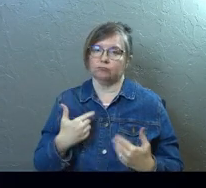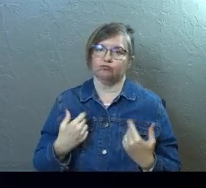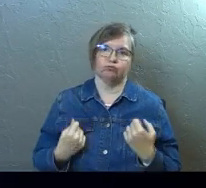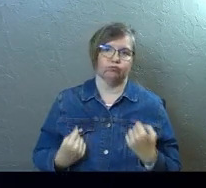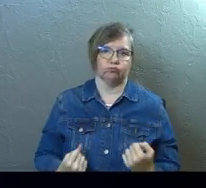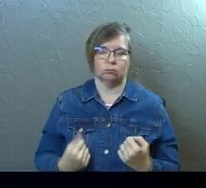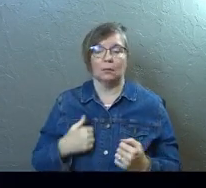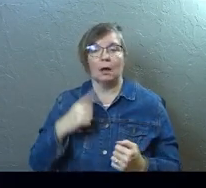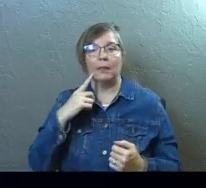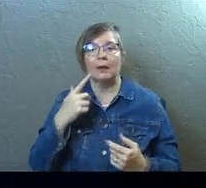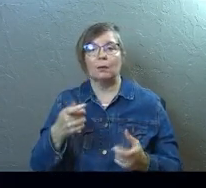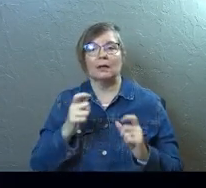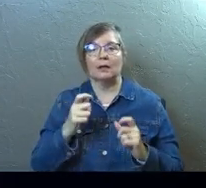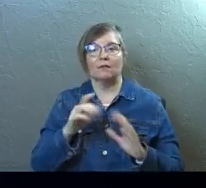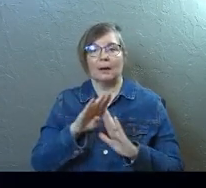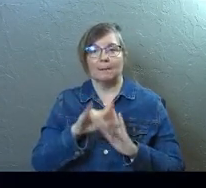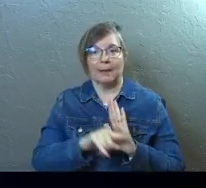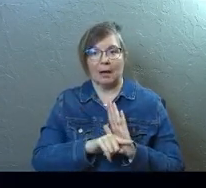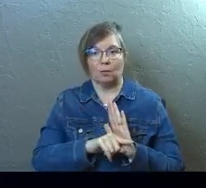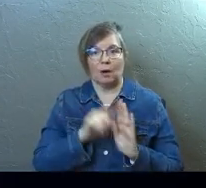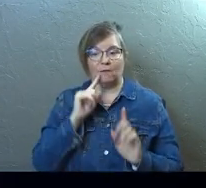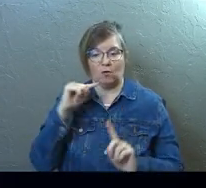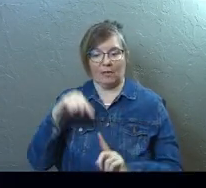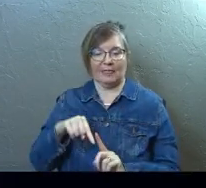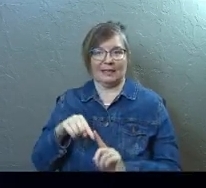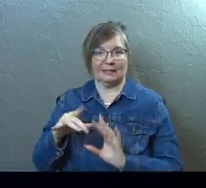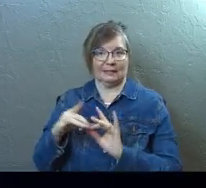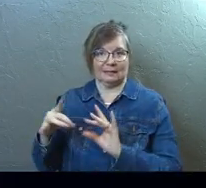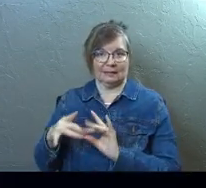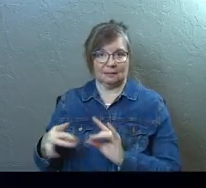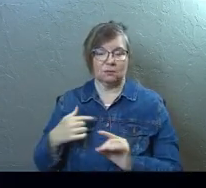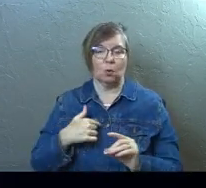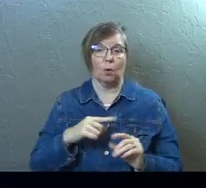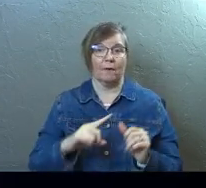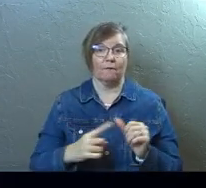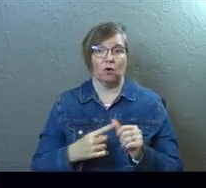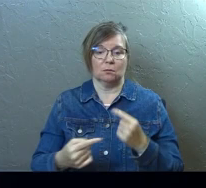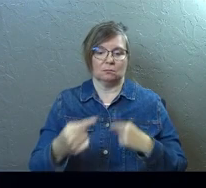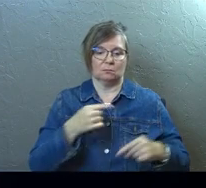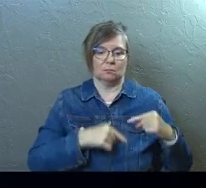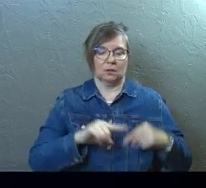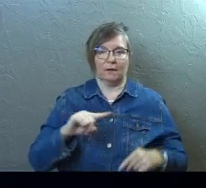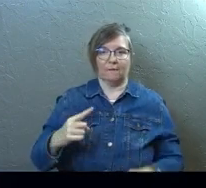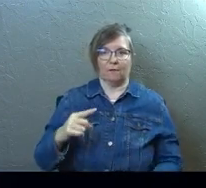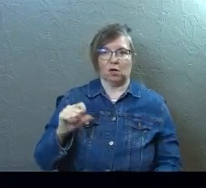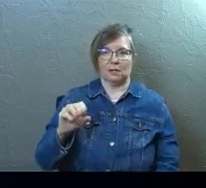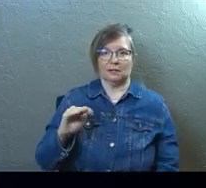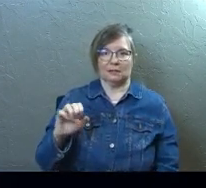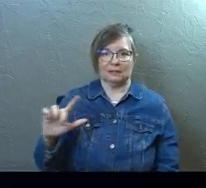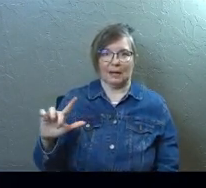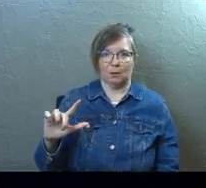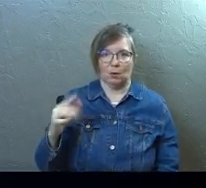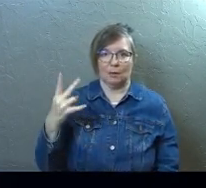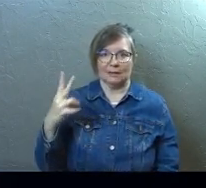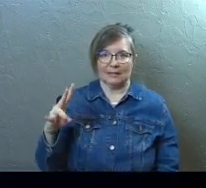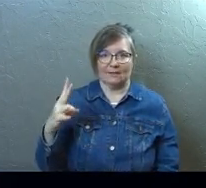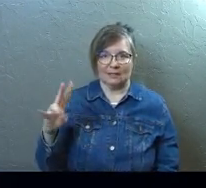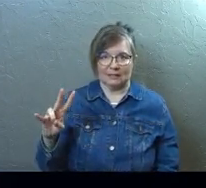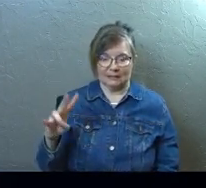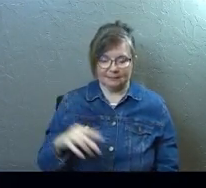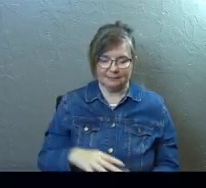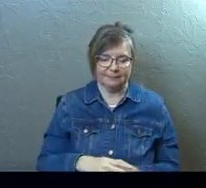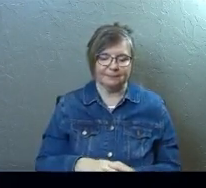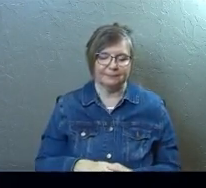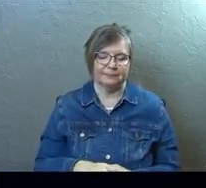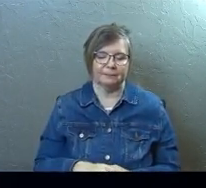powerful. And I think they're going to give us some background on this psalm. So we're going to go to 1 Samuel 17 is the passage that we're going to read if you're